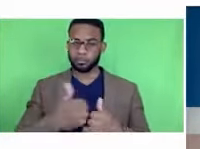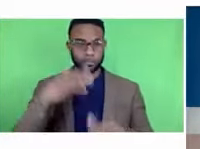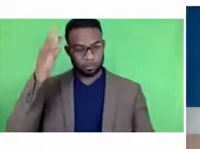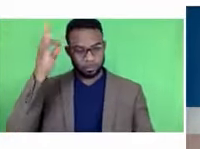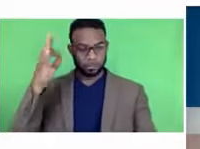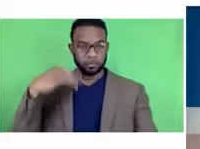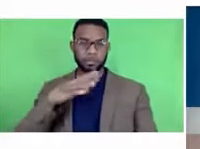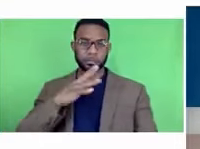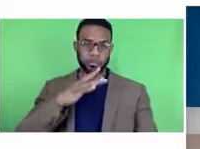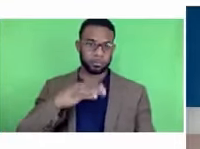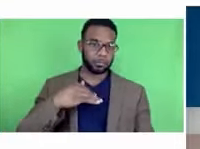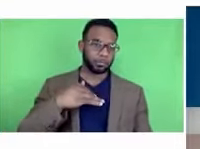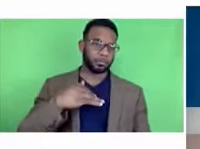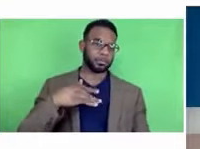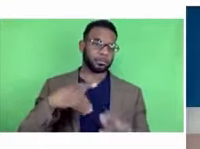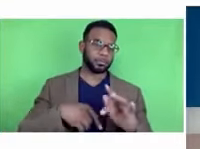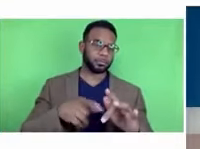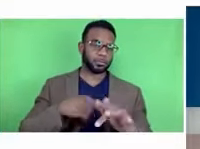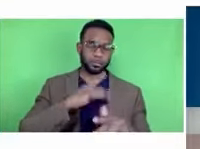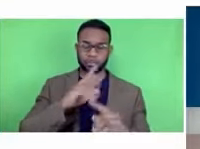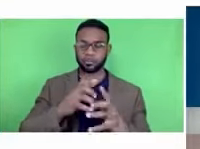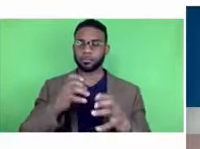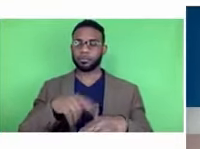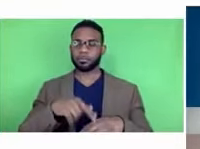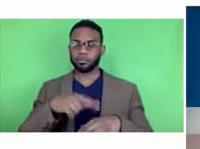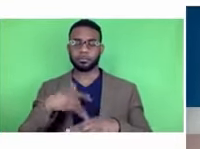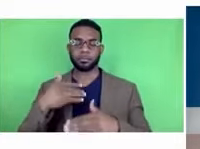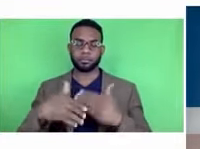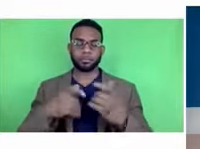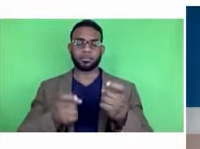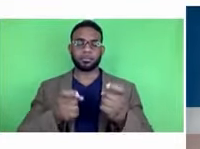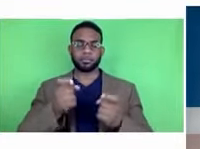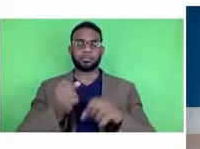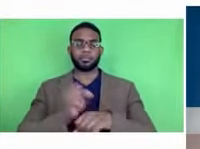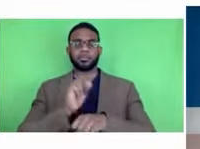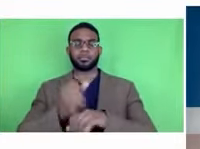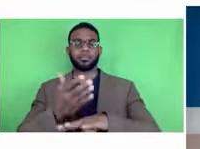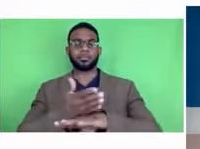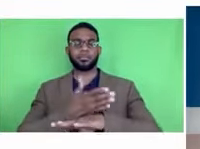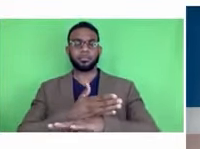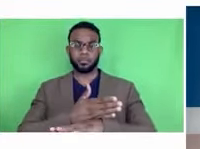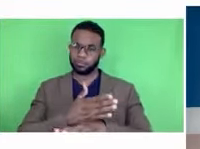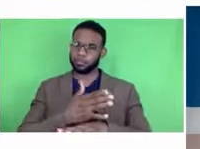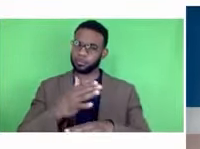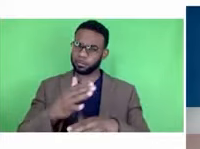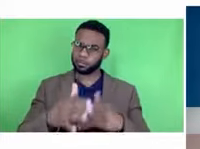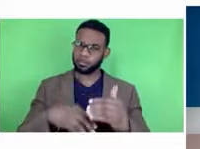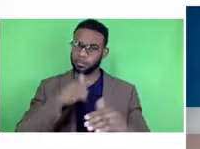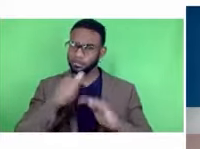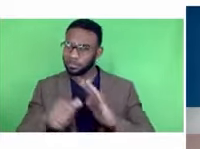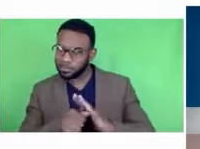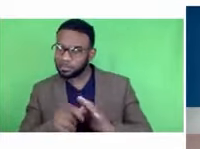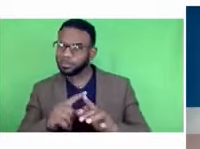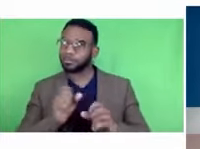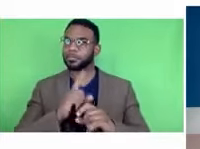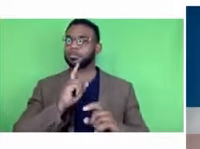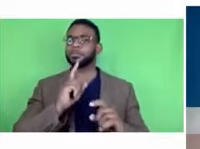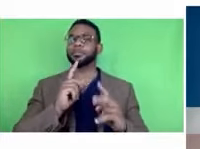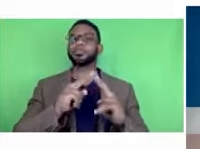my speech impediment. I spent a lot of time over the years kind of working on those things to not hide them, but make sure they're not